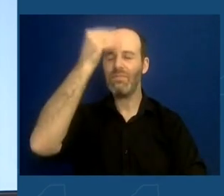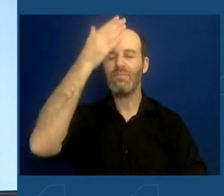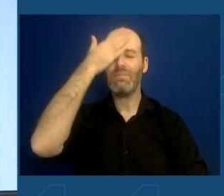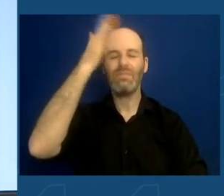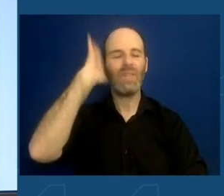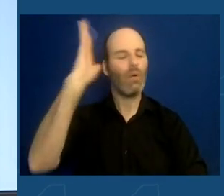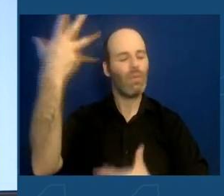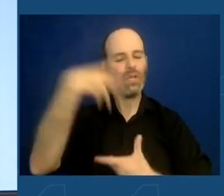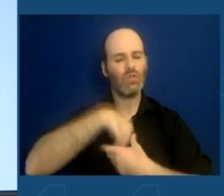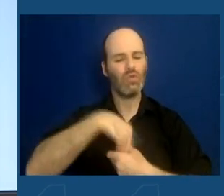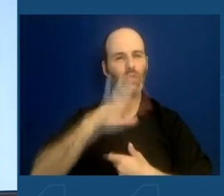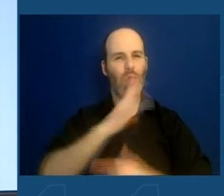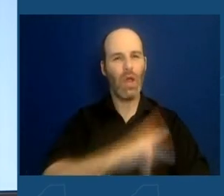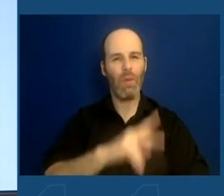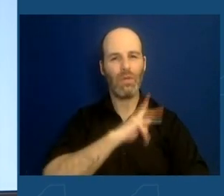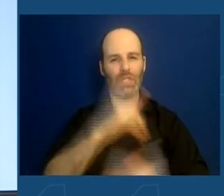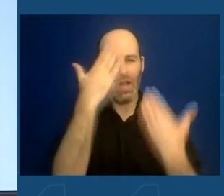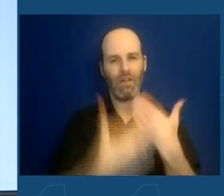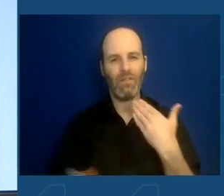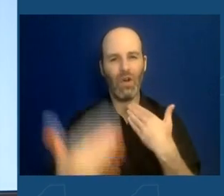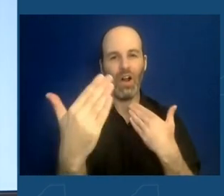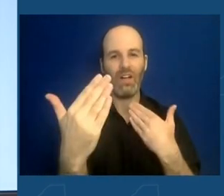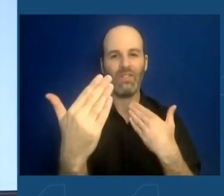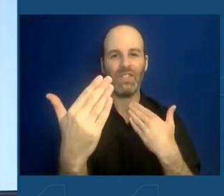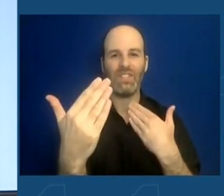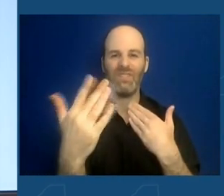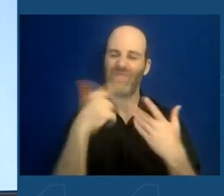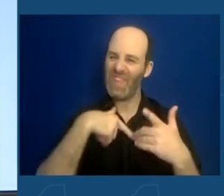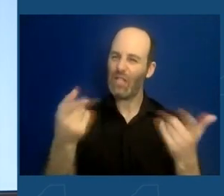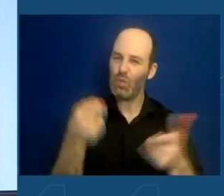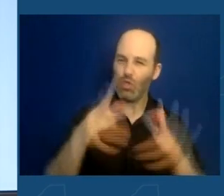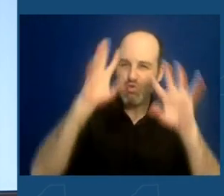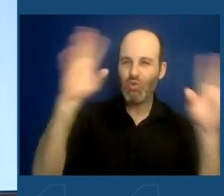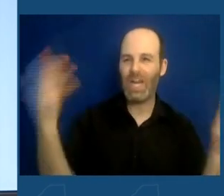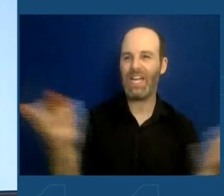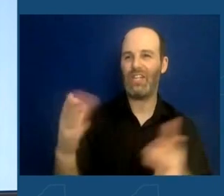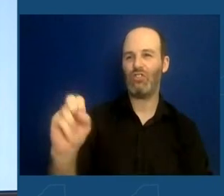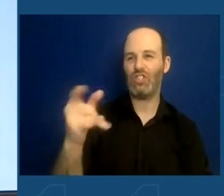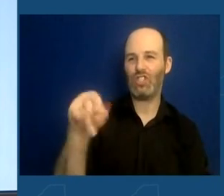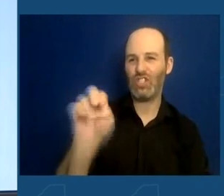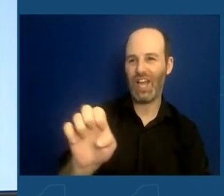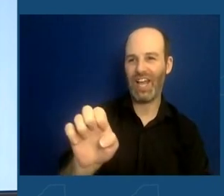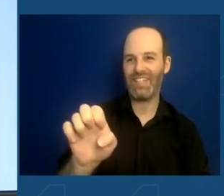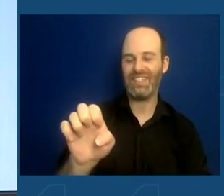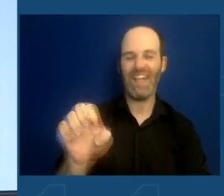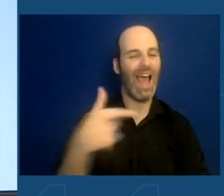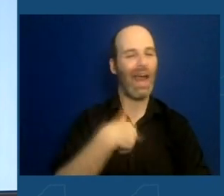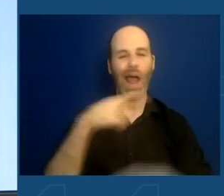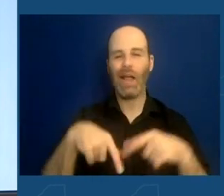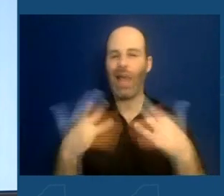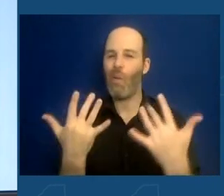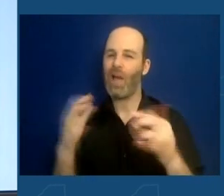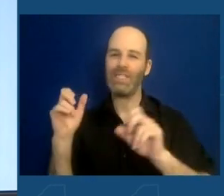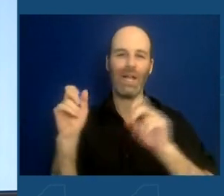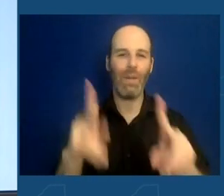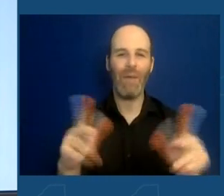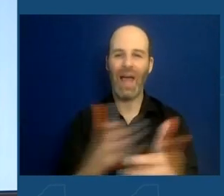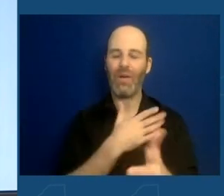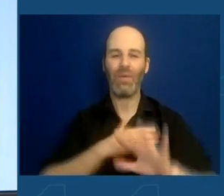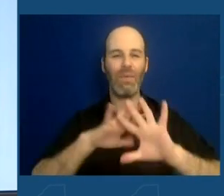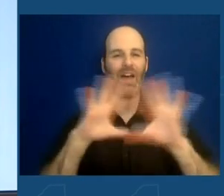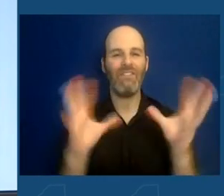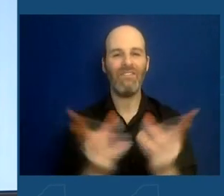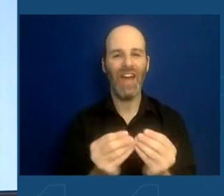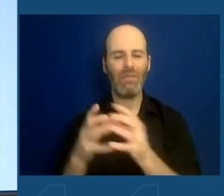what this is all about. That's what you created here, Shane. And I cannot wait to come back with my family